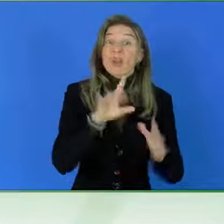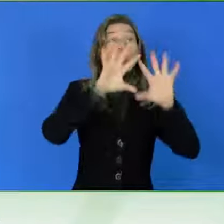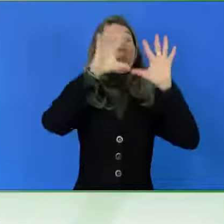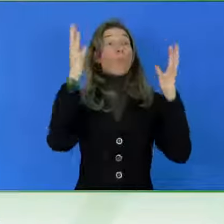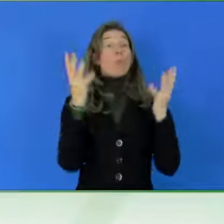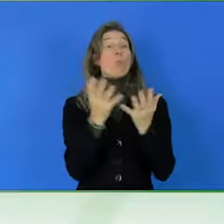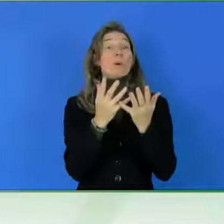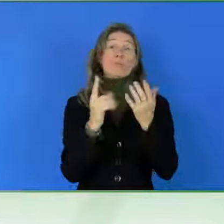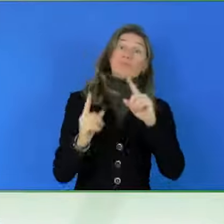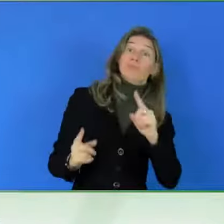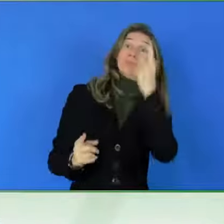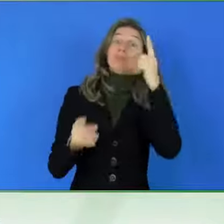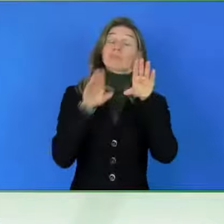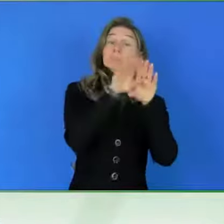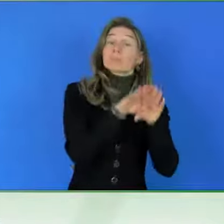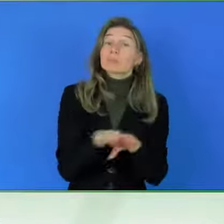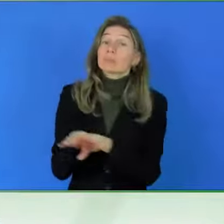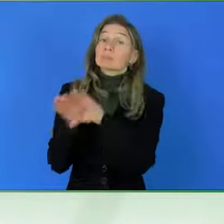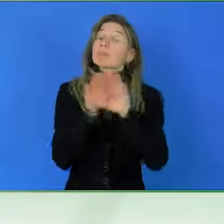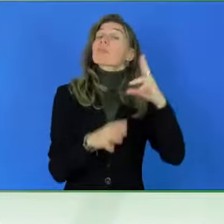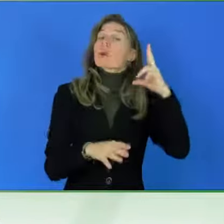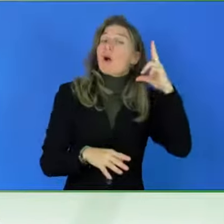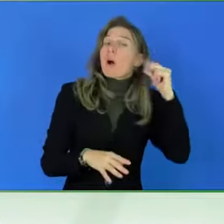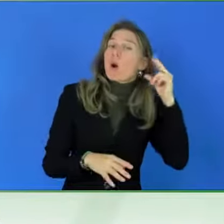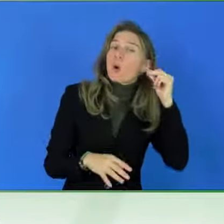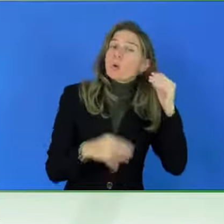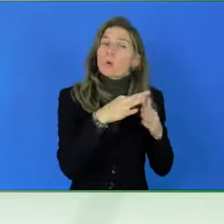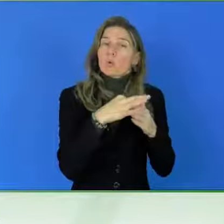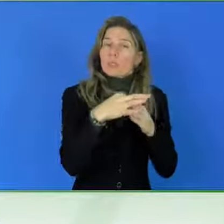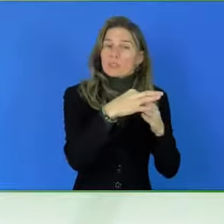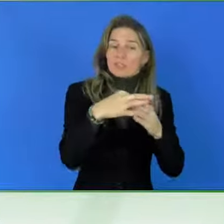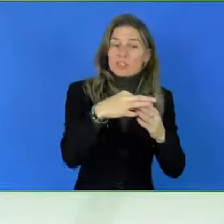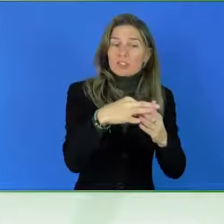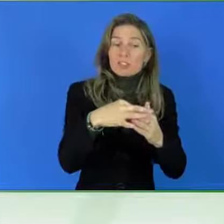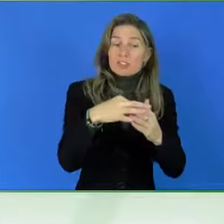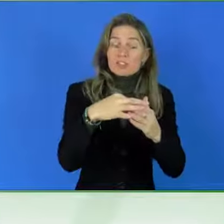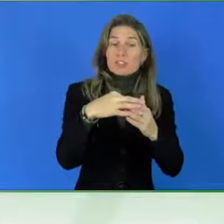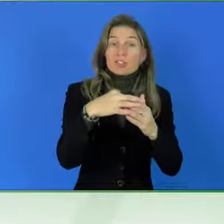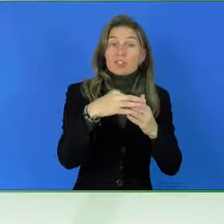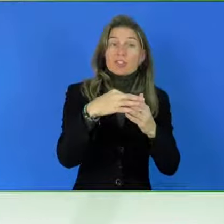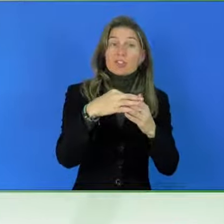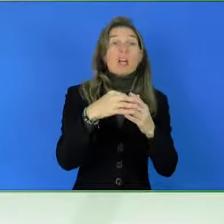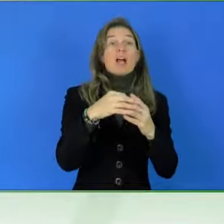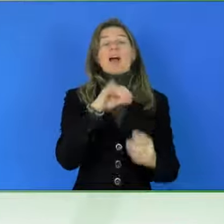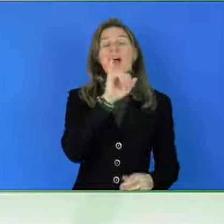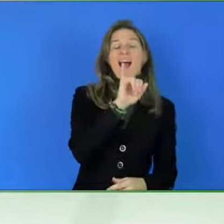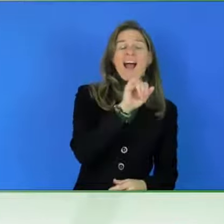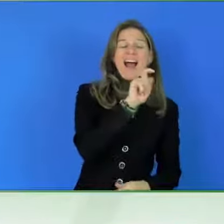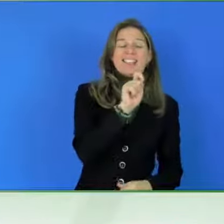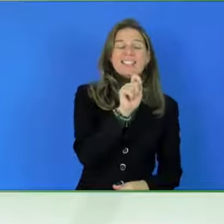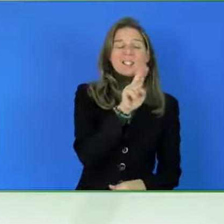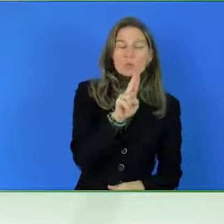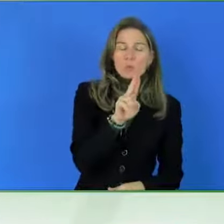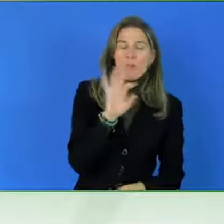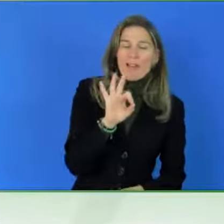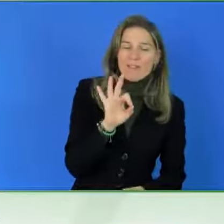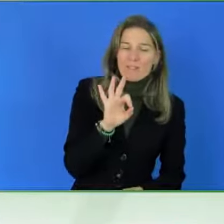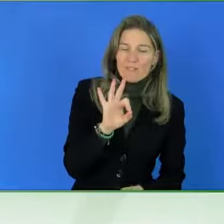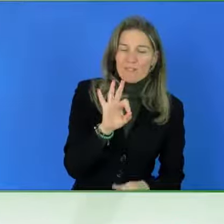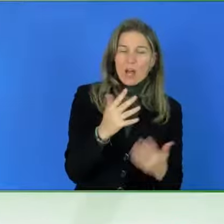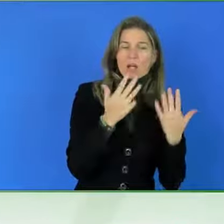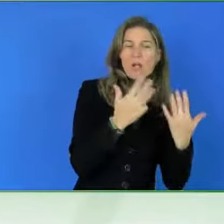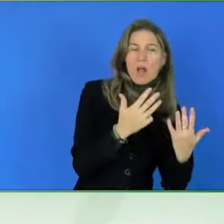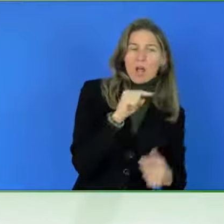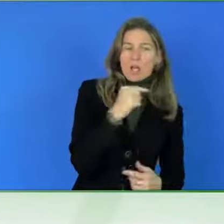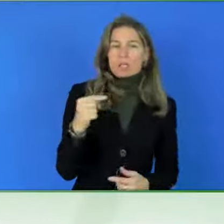audio navigation for vision-impaired people indoors and outdoors, and that was ITU F921. And then we